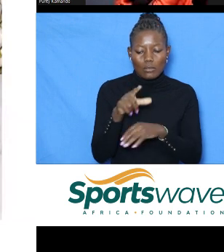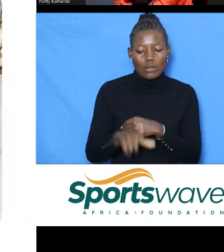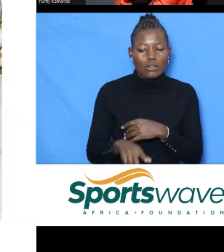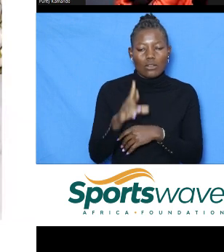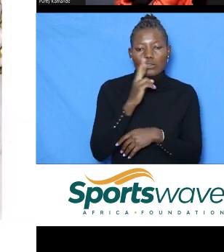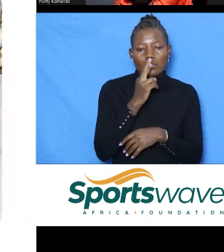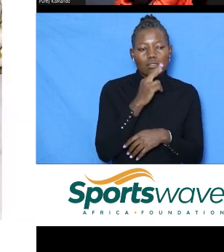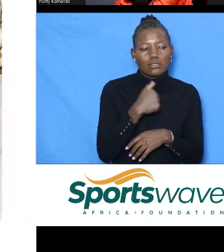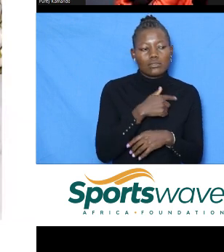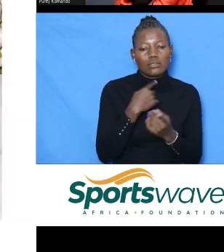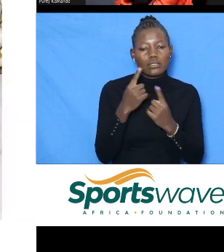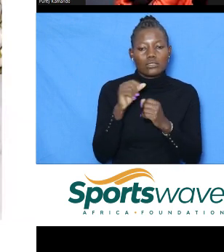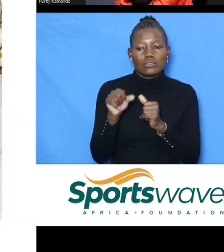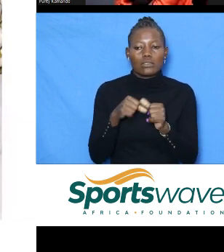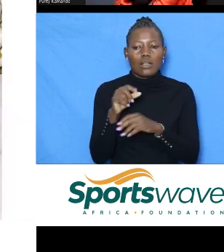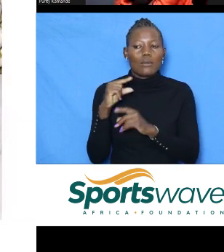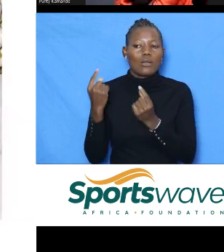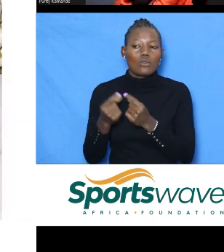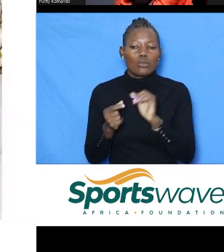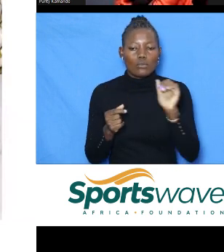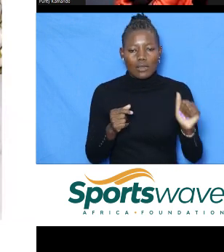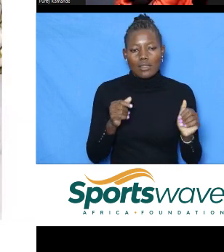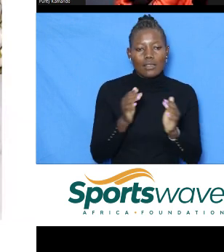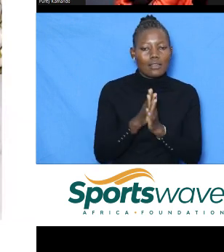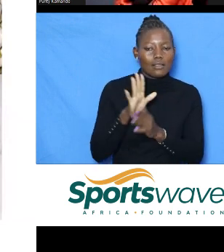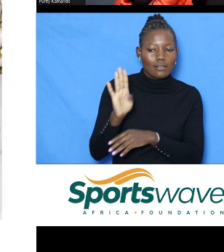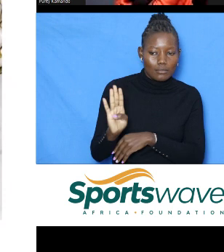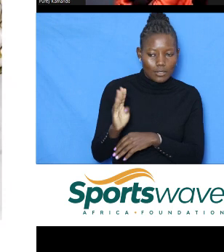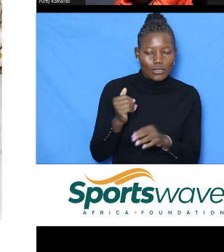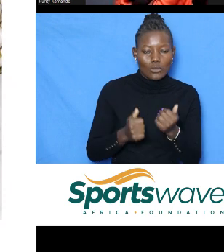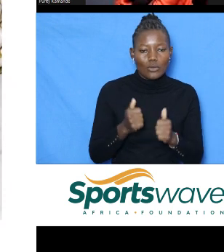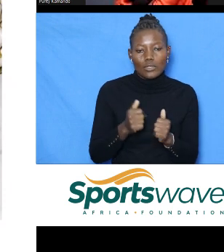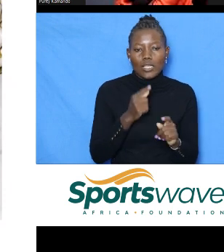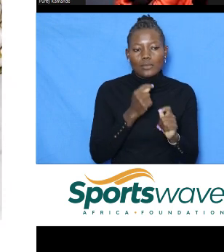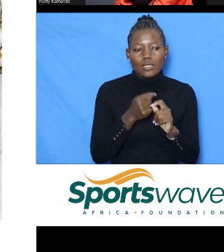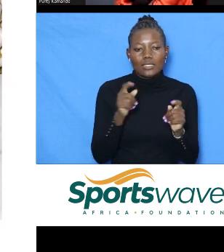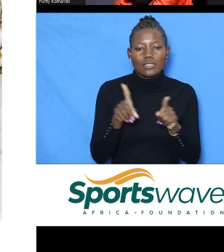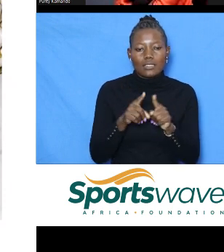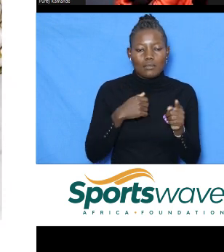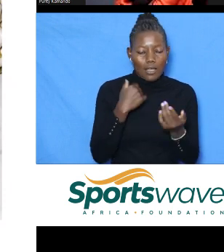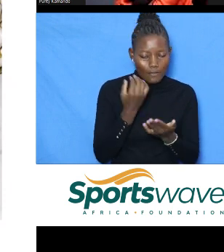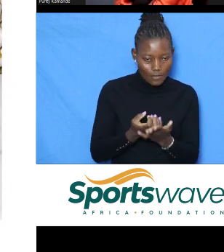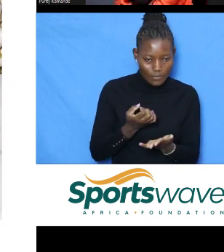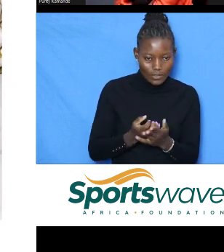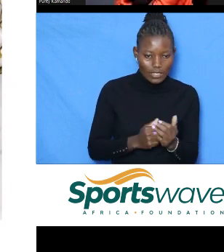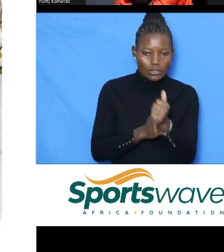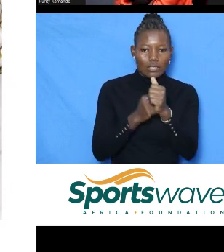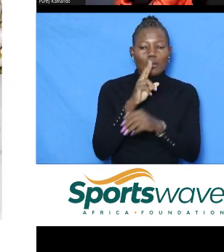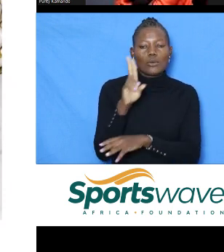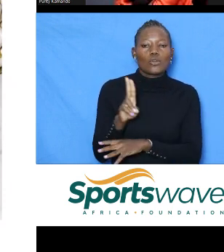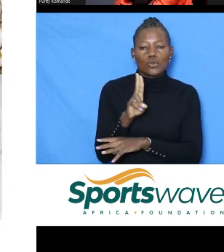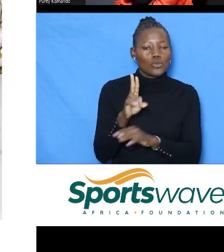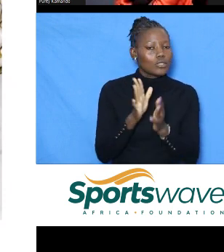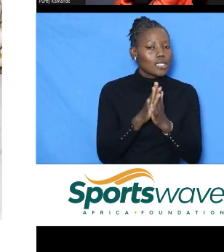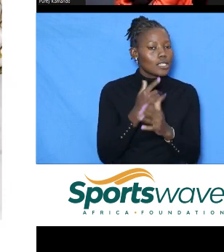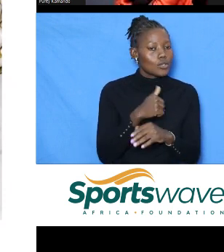about category group A and group B supplements, which have been tested and have evidence to back their use. Then